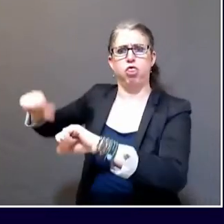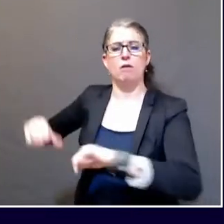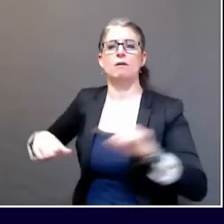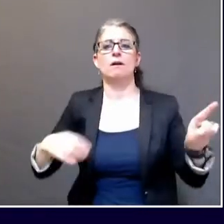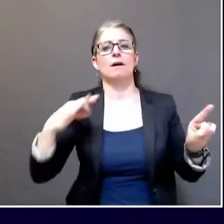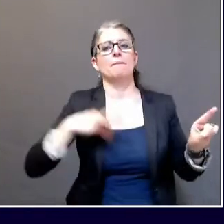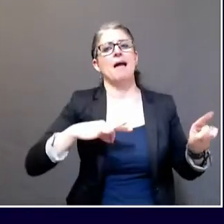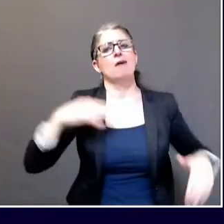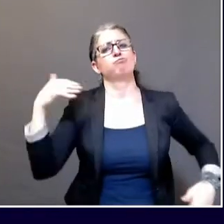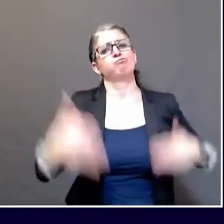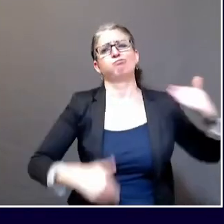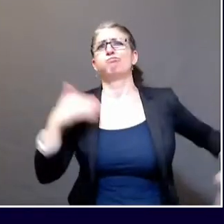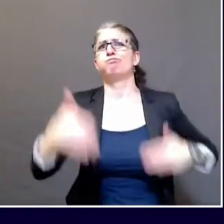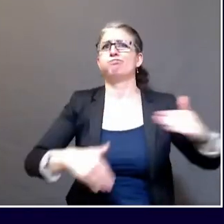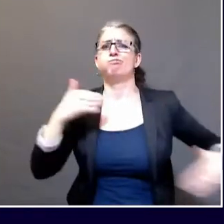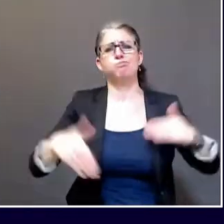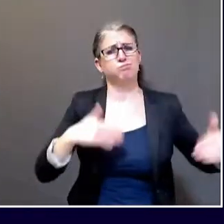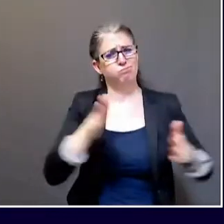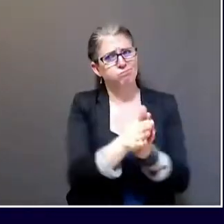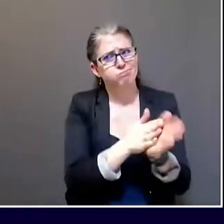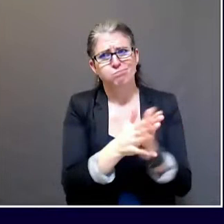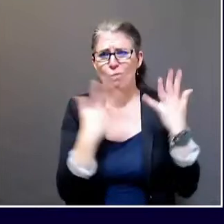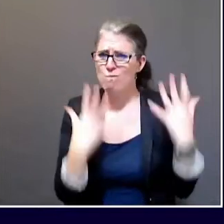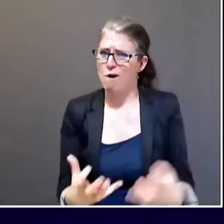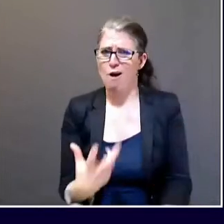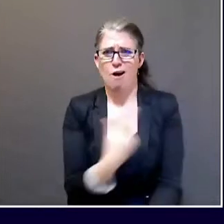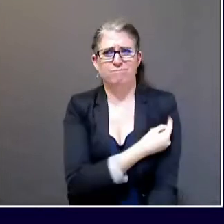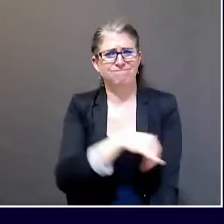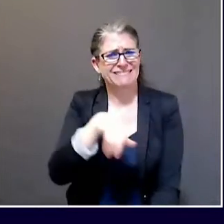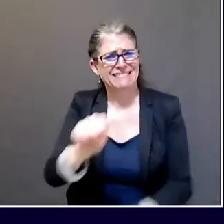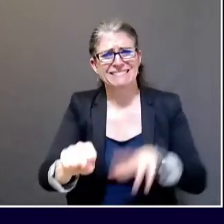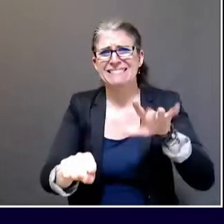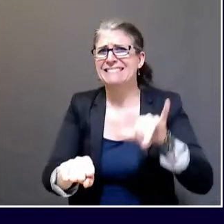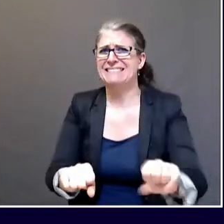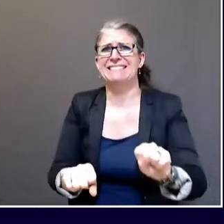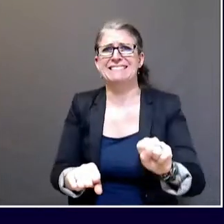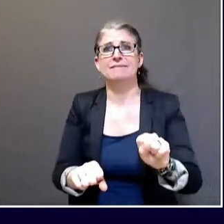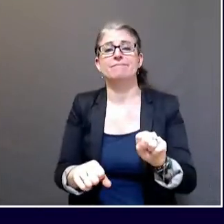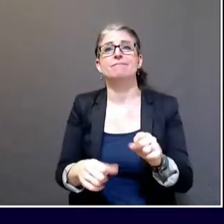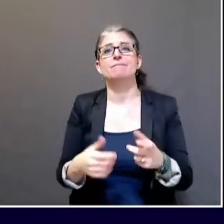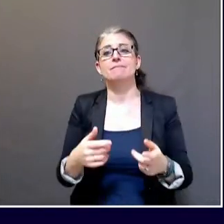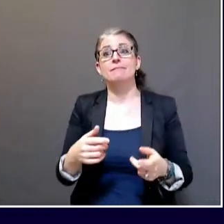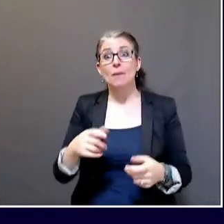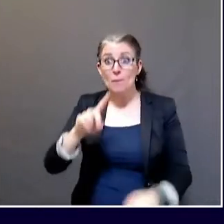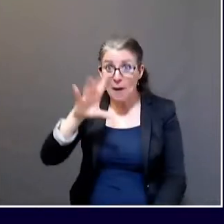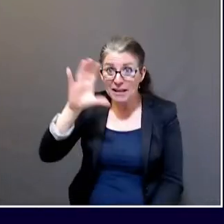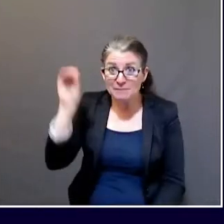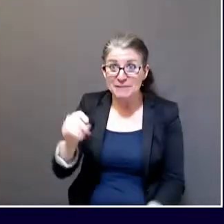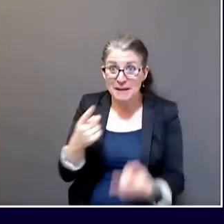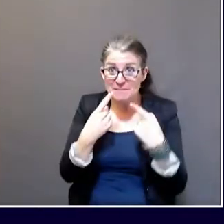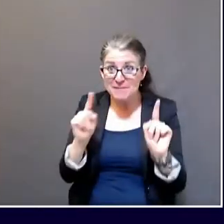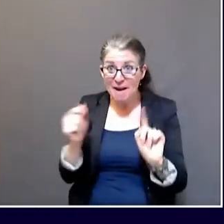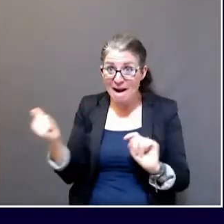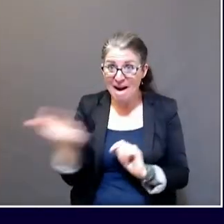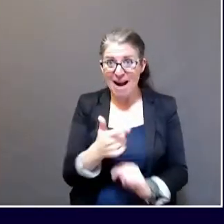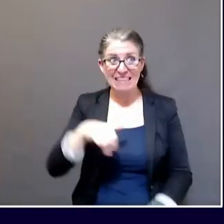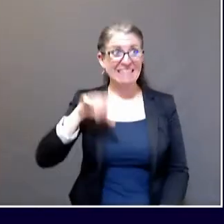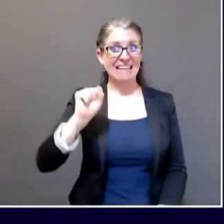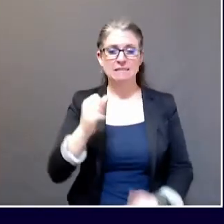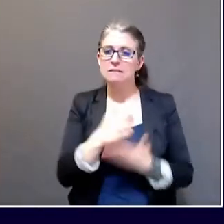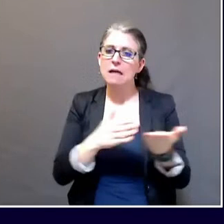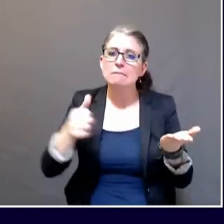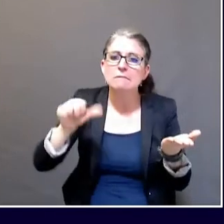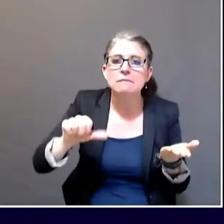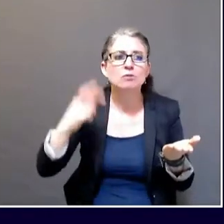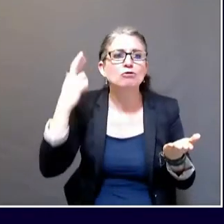vaccine. It hasn't been uniformly 100%, nothing ever is. But one of the things that we've been doing is making sure that we